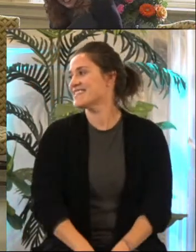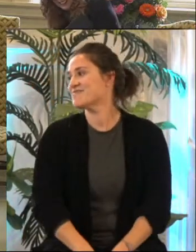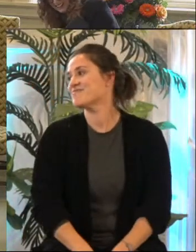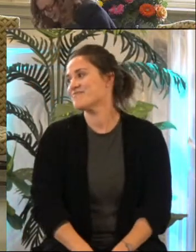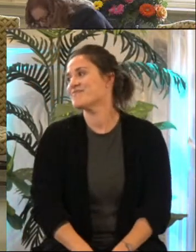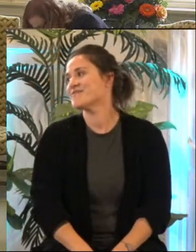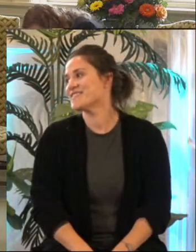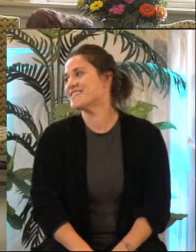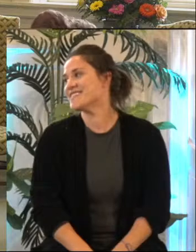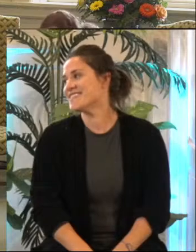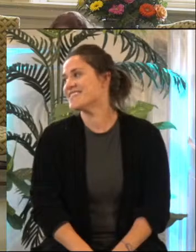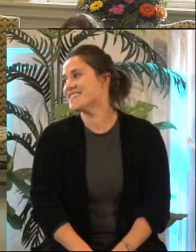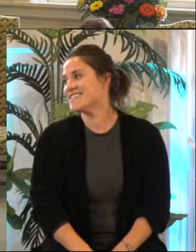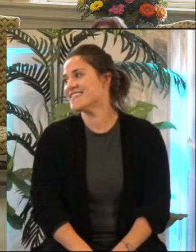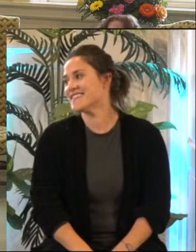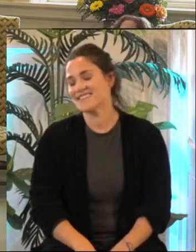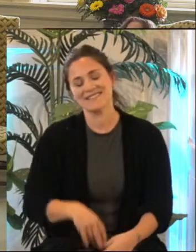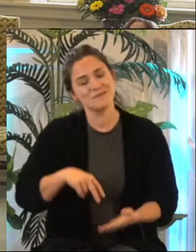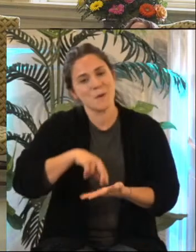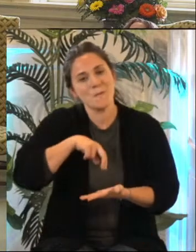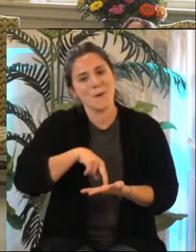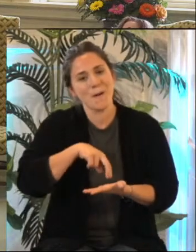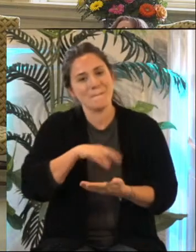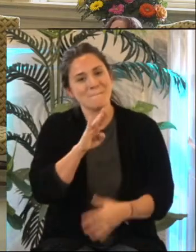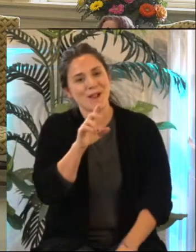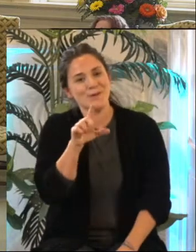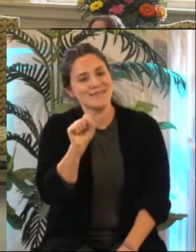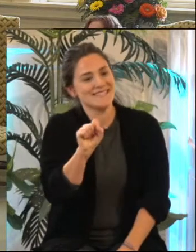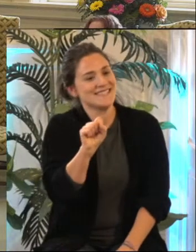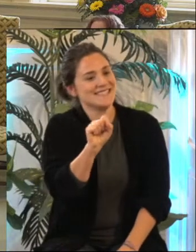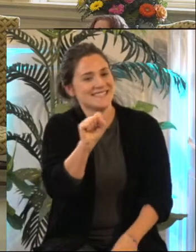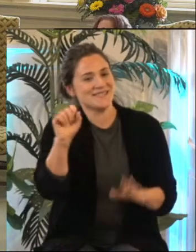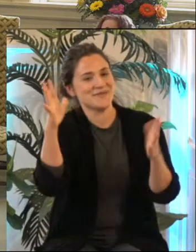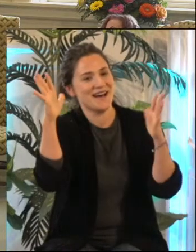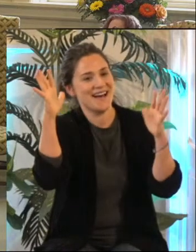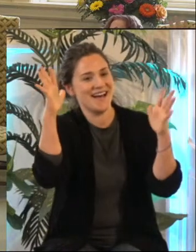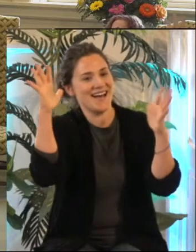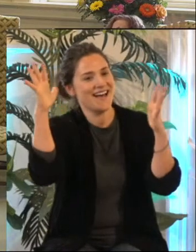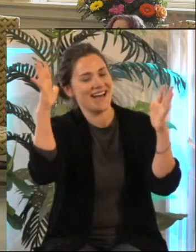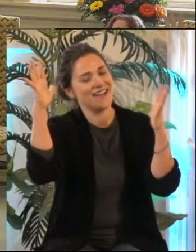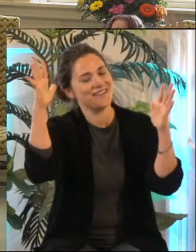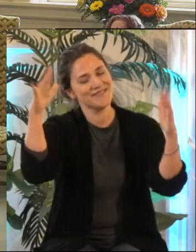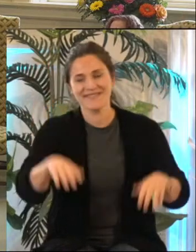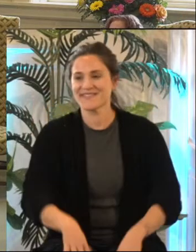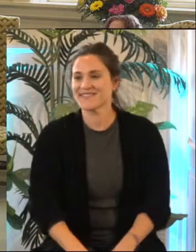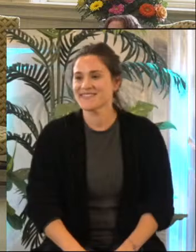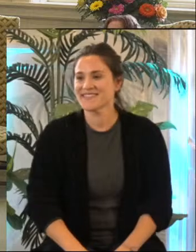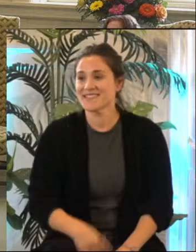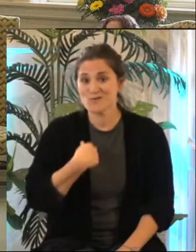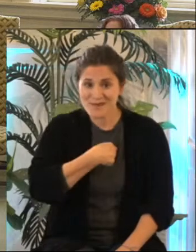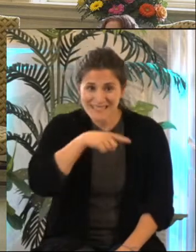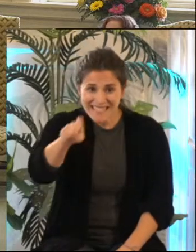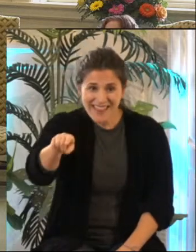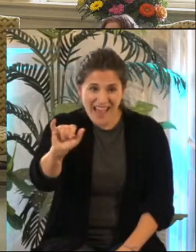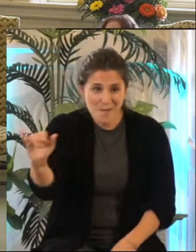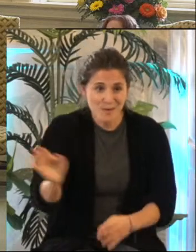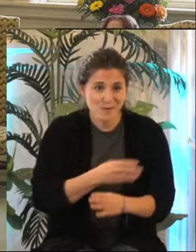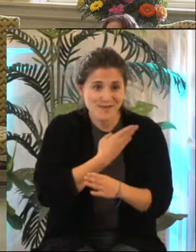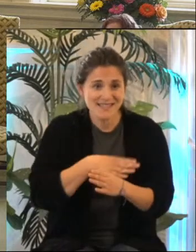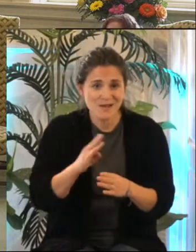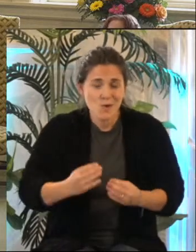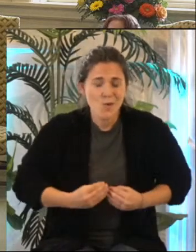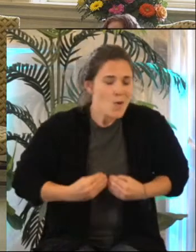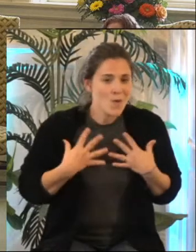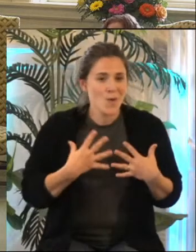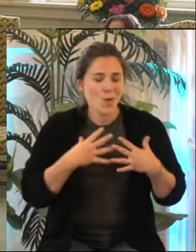Wonderful. Our musicians today and Cynthia Simmons. Absolutely, Music is just Cynthia. off the chain. We needed that. I needed this. I know needed it.